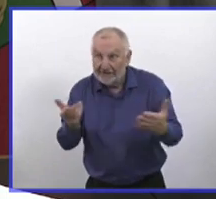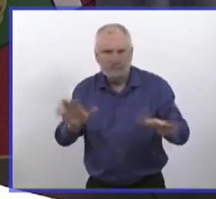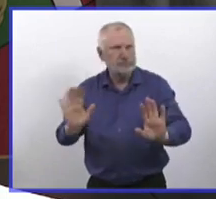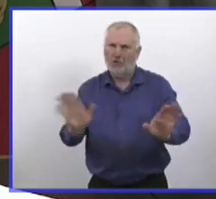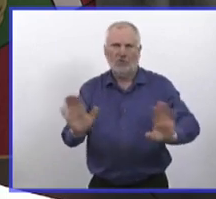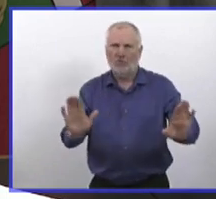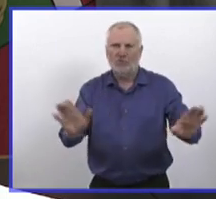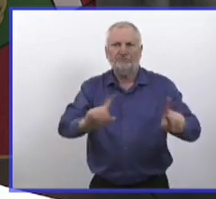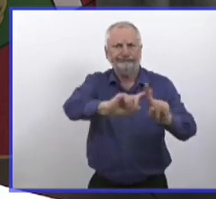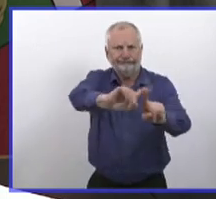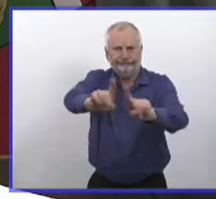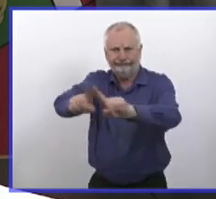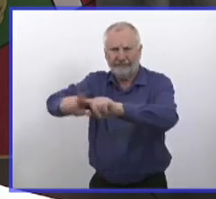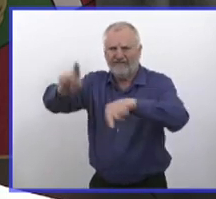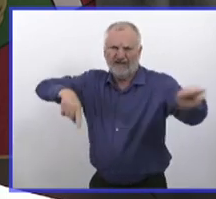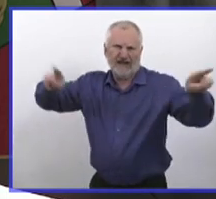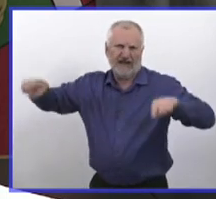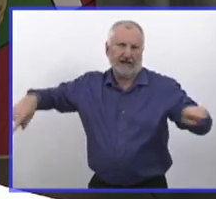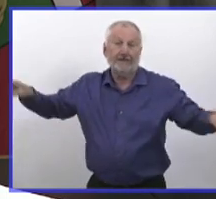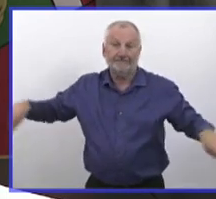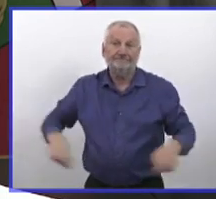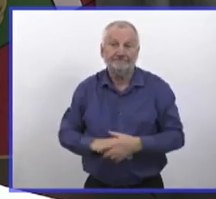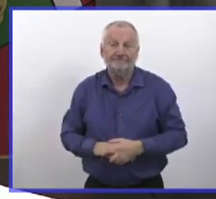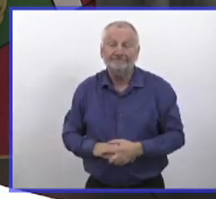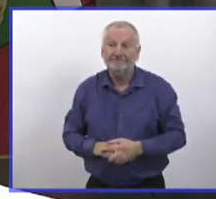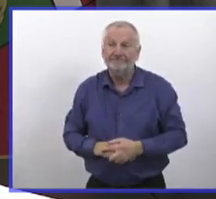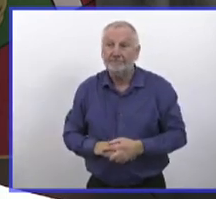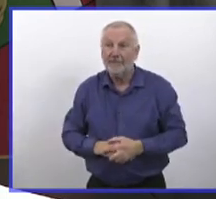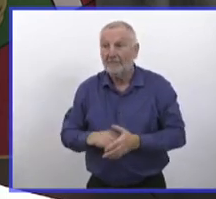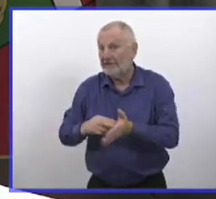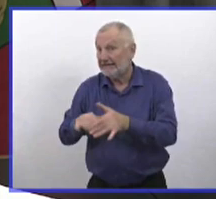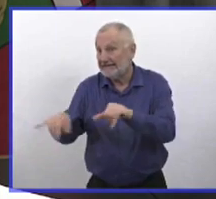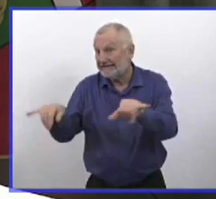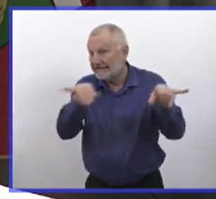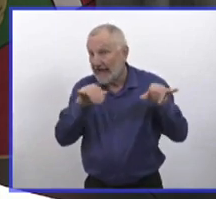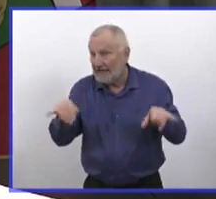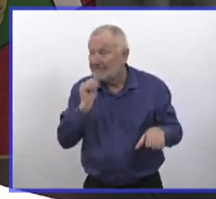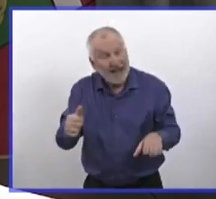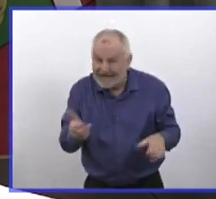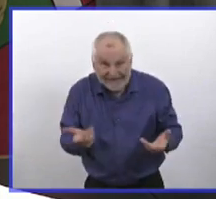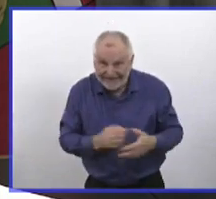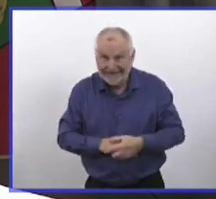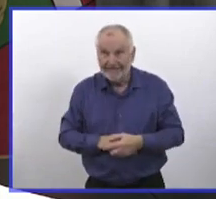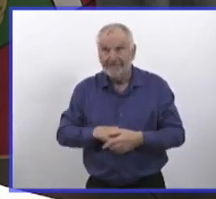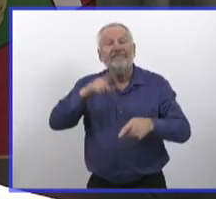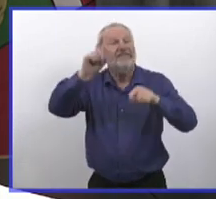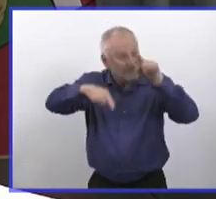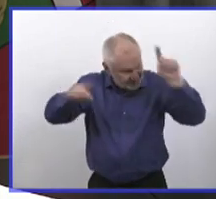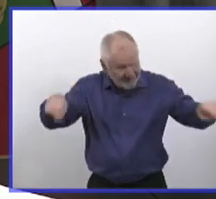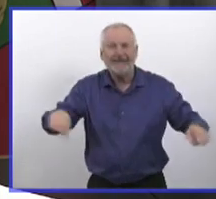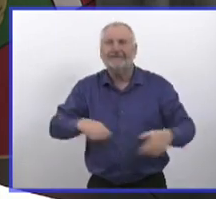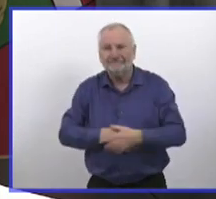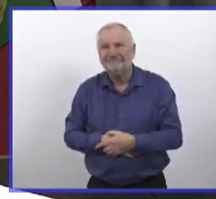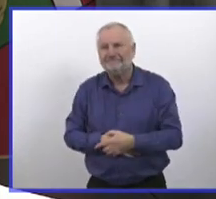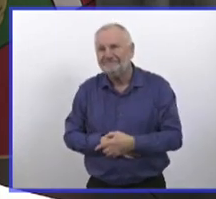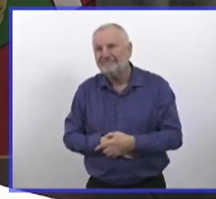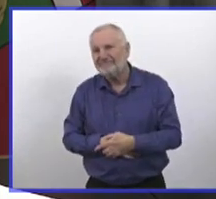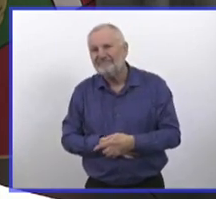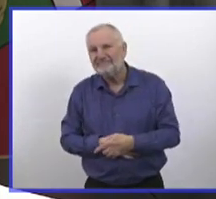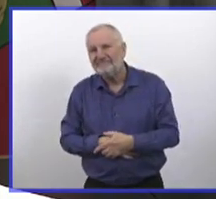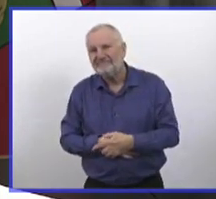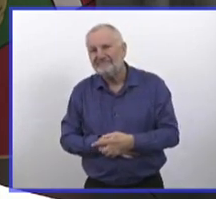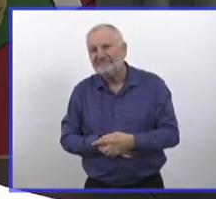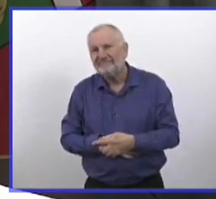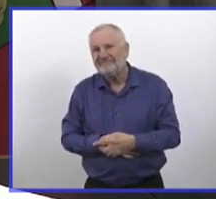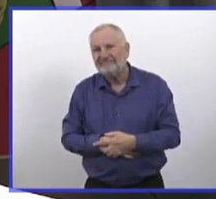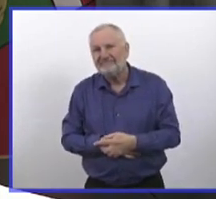needs, there will be differences in how they target those populations. And for the most part, we see that